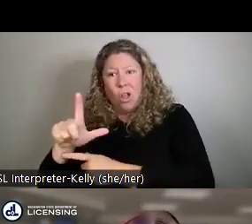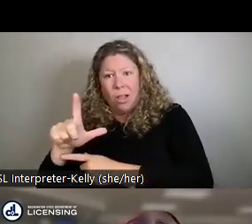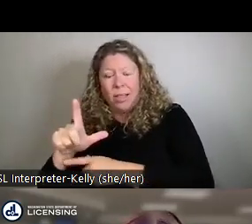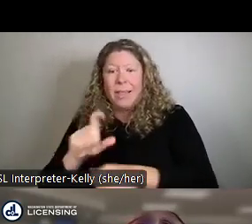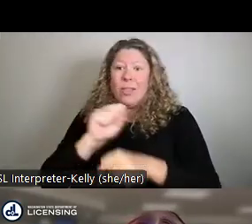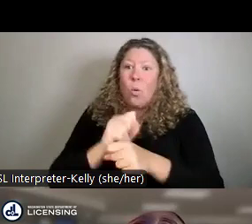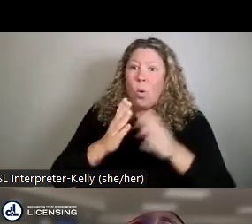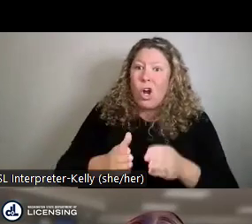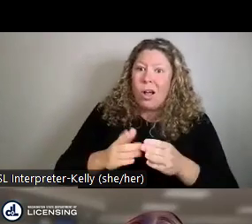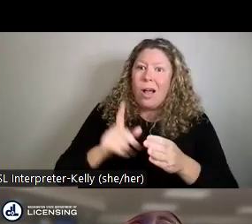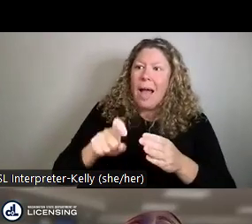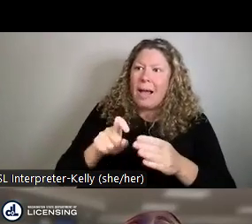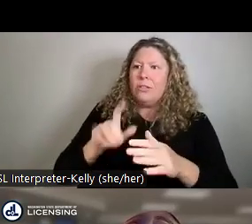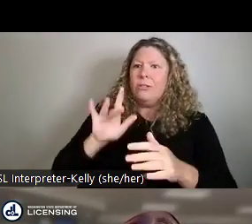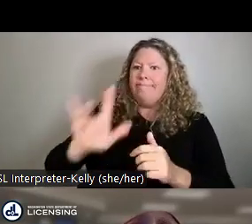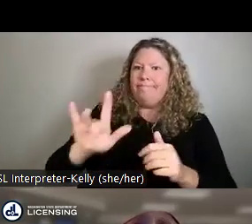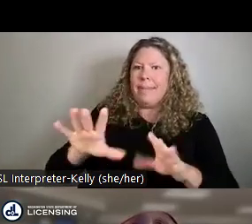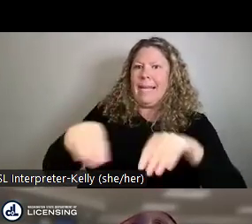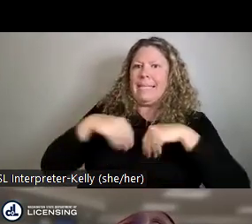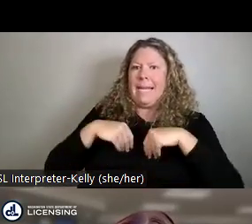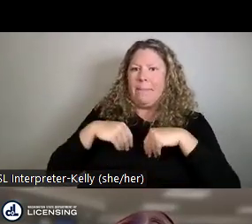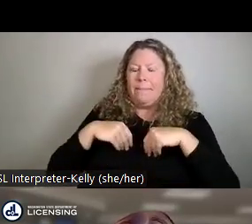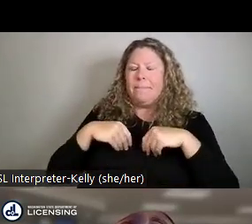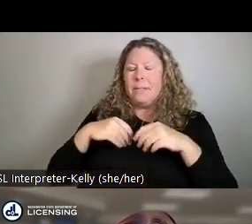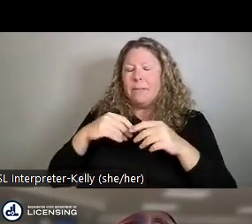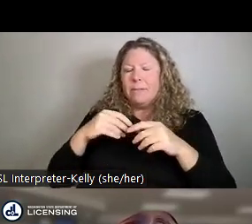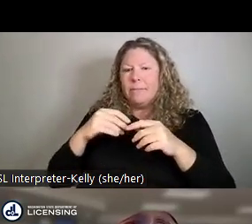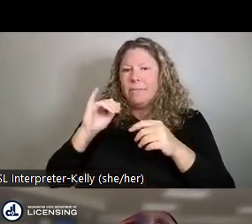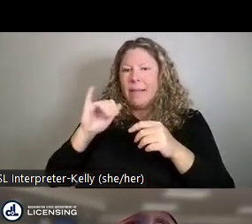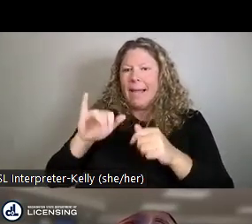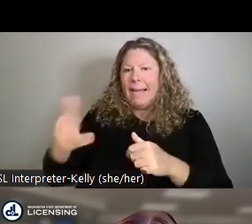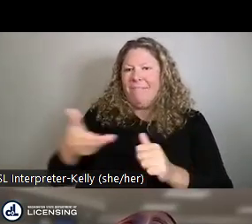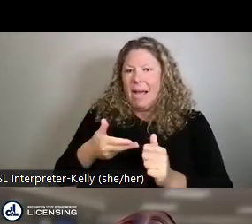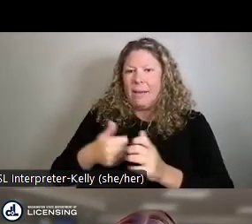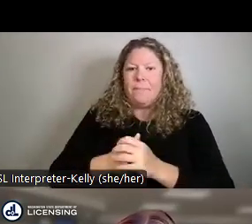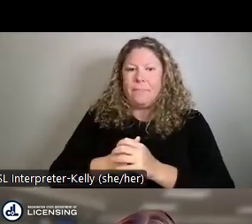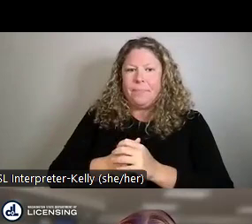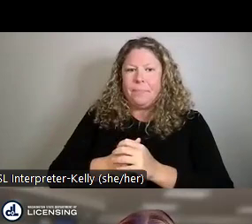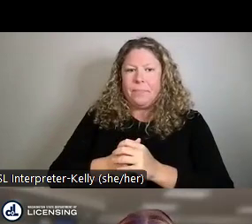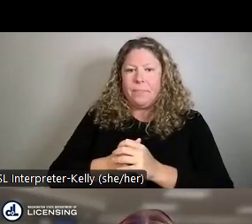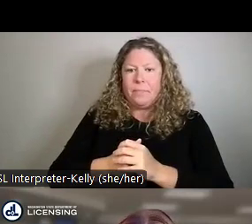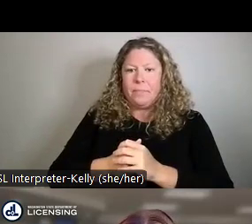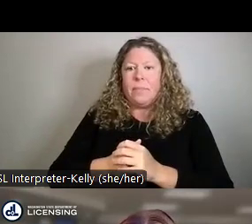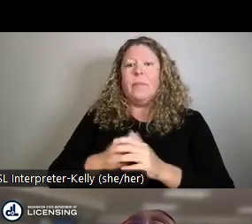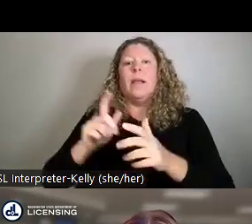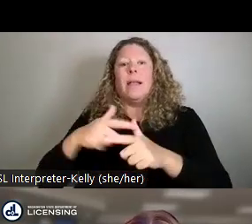invitation. So at this point, the customer will be issued a temporary guard